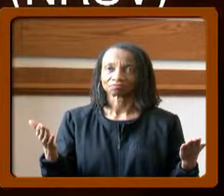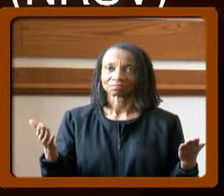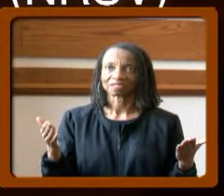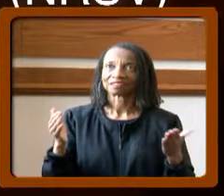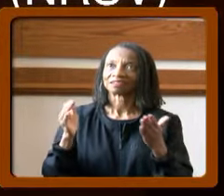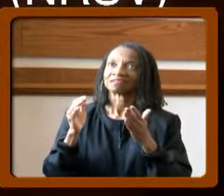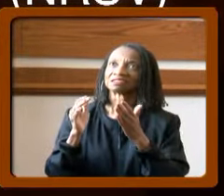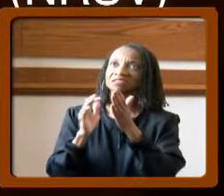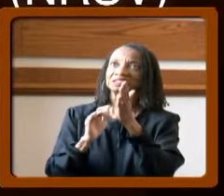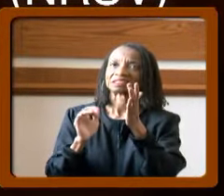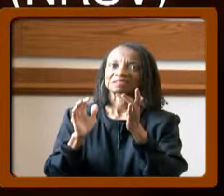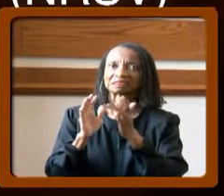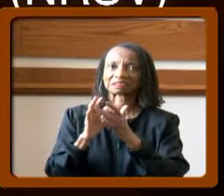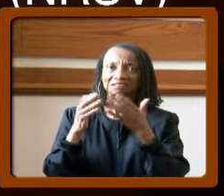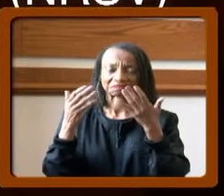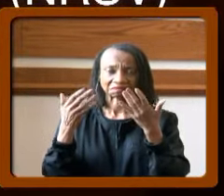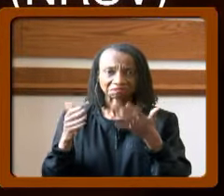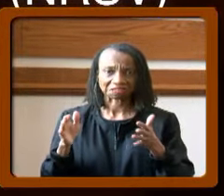that Jesus did.